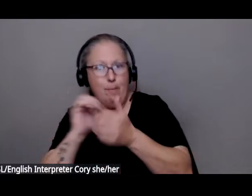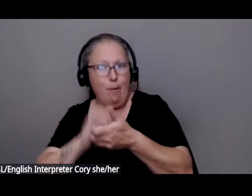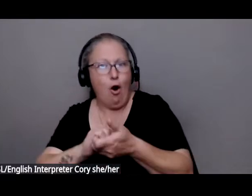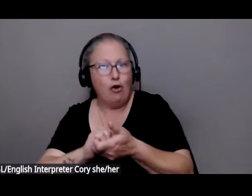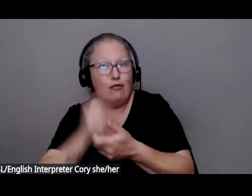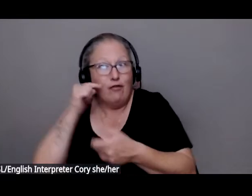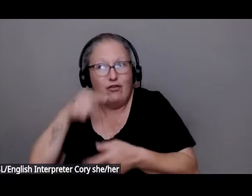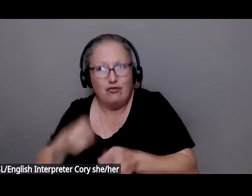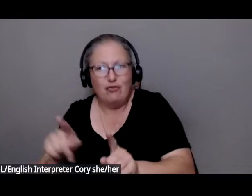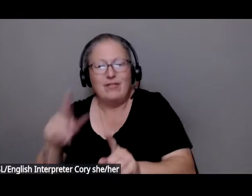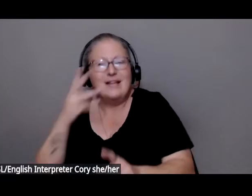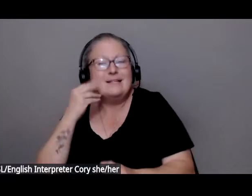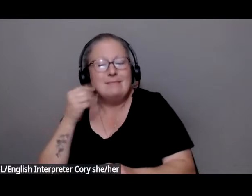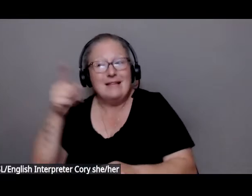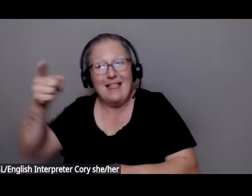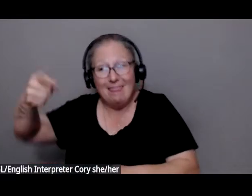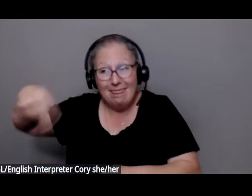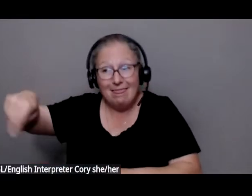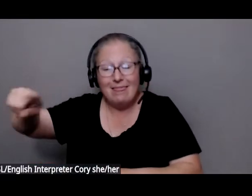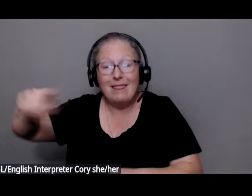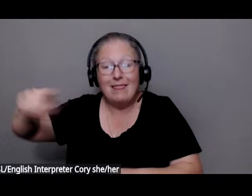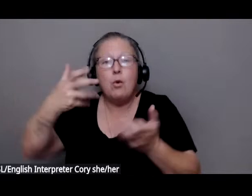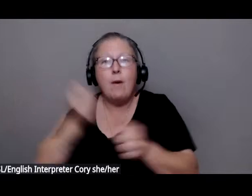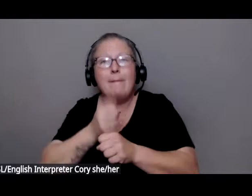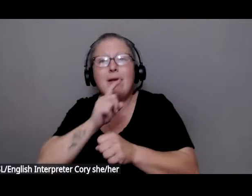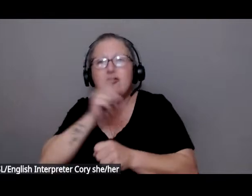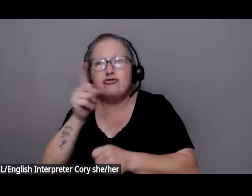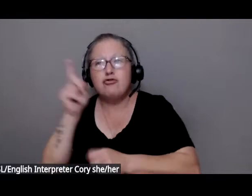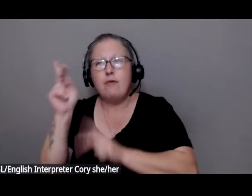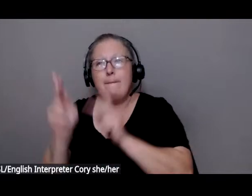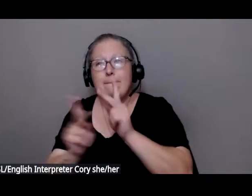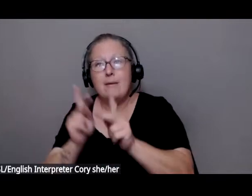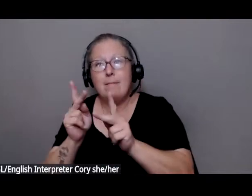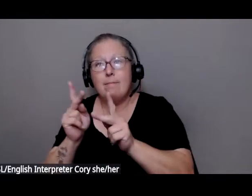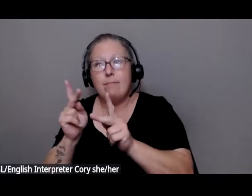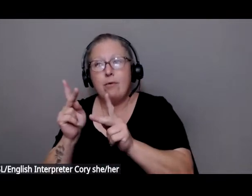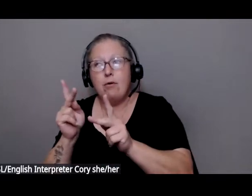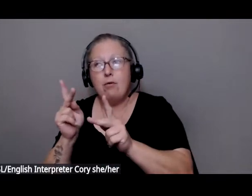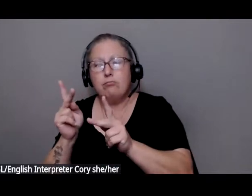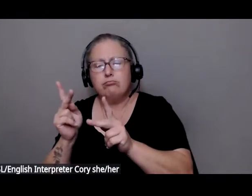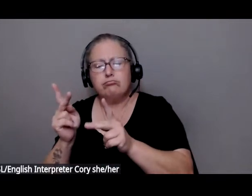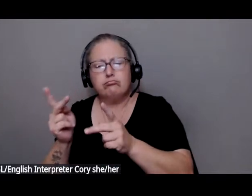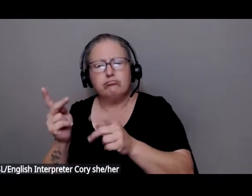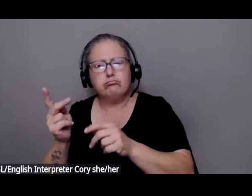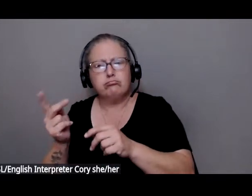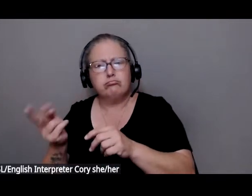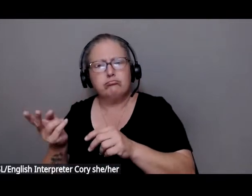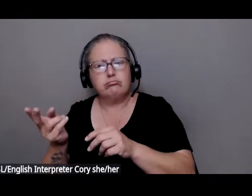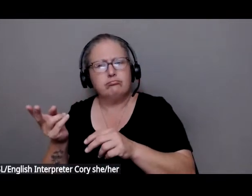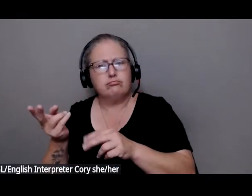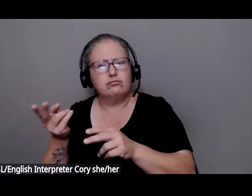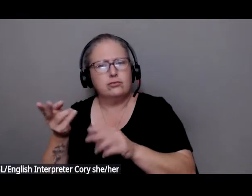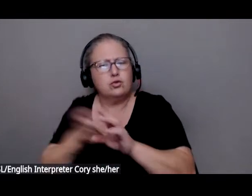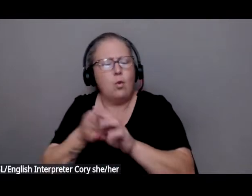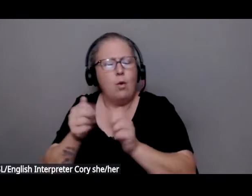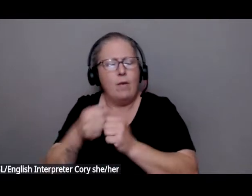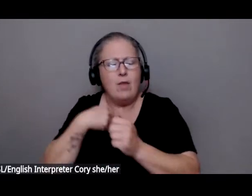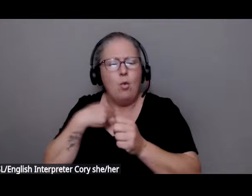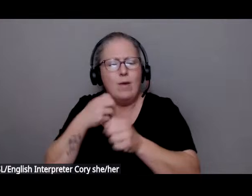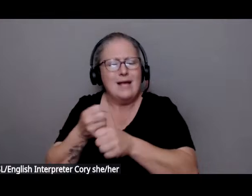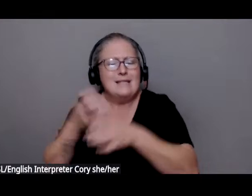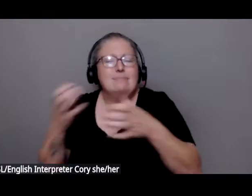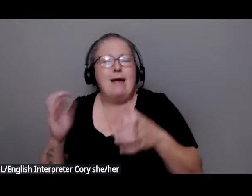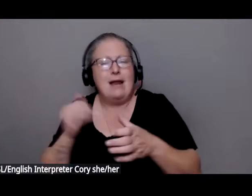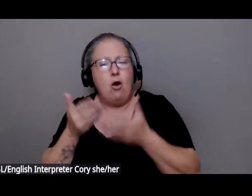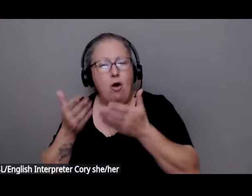And we want to make sure that folks are on board with us as we expand our offerings. And the CTE